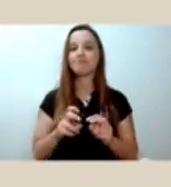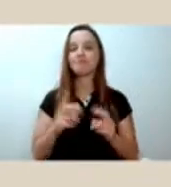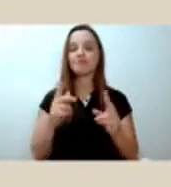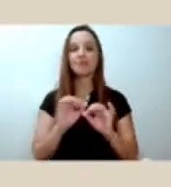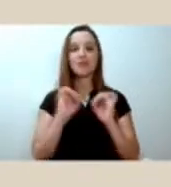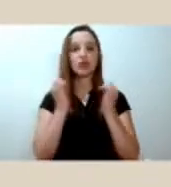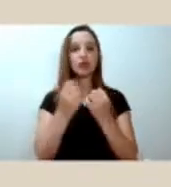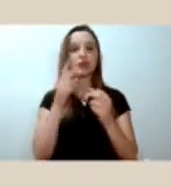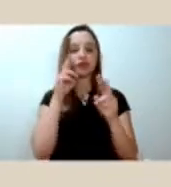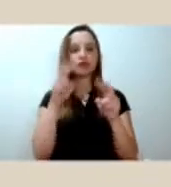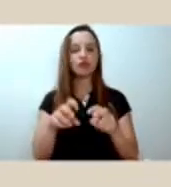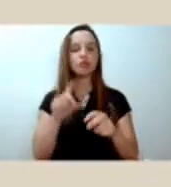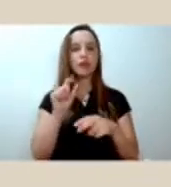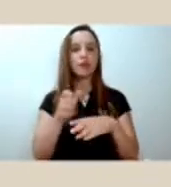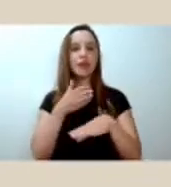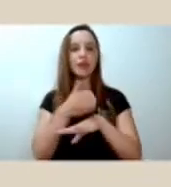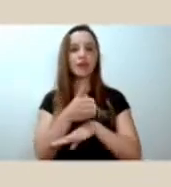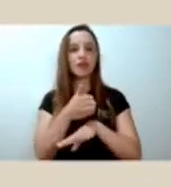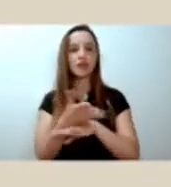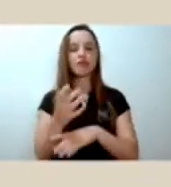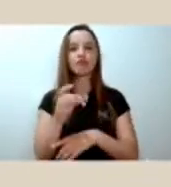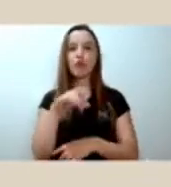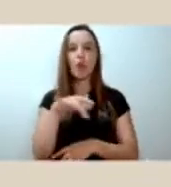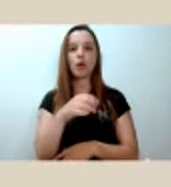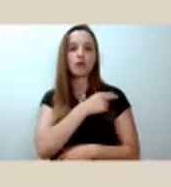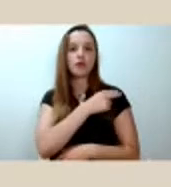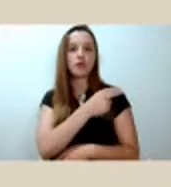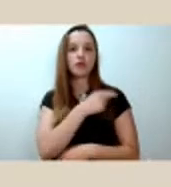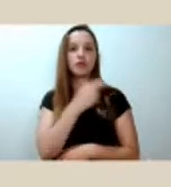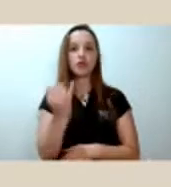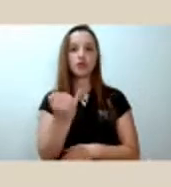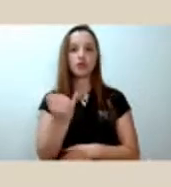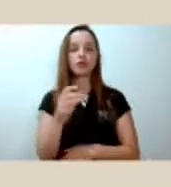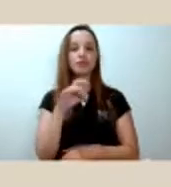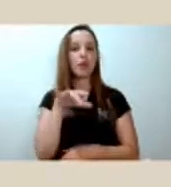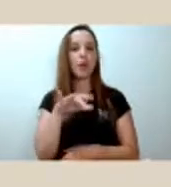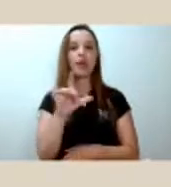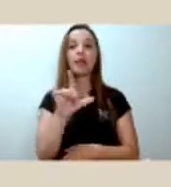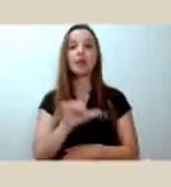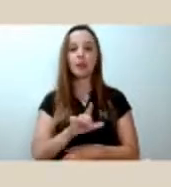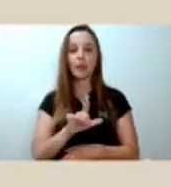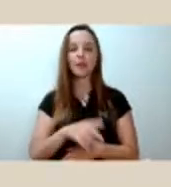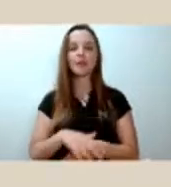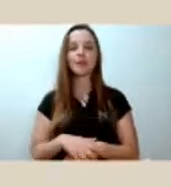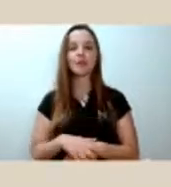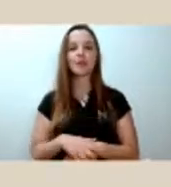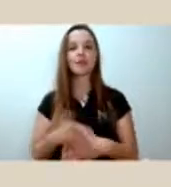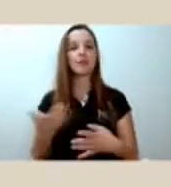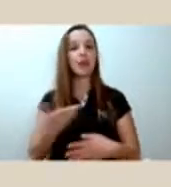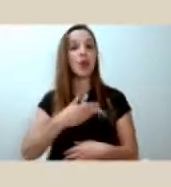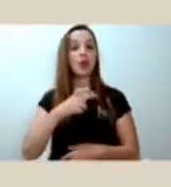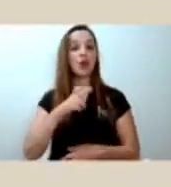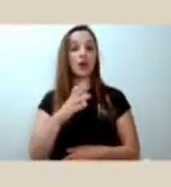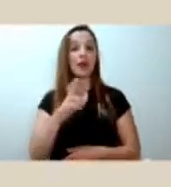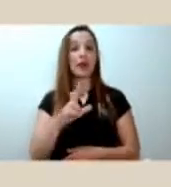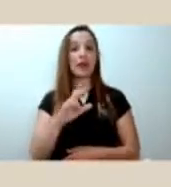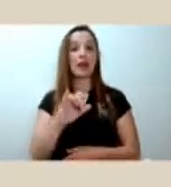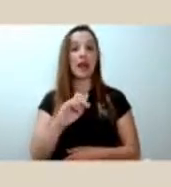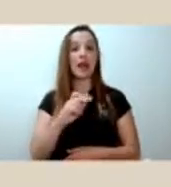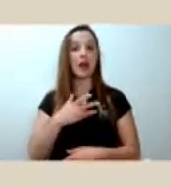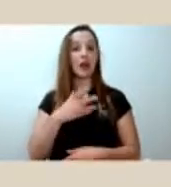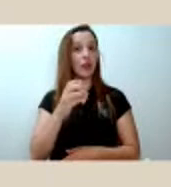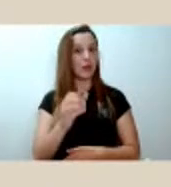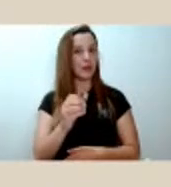and Intervention at the University Institute of Lisbon. Dr. Ricardo Rodrigues'